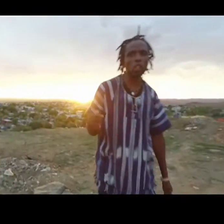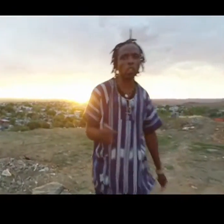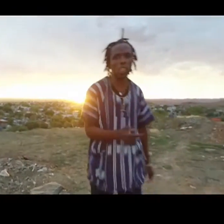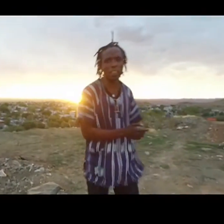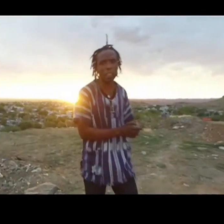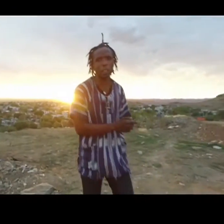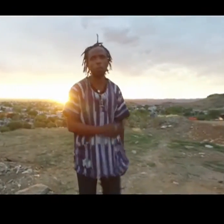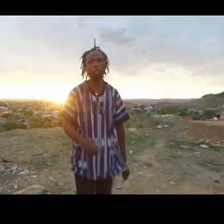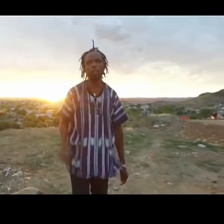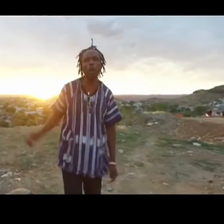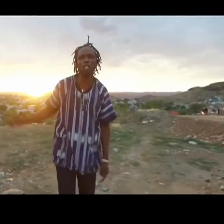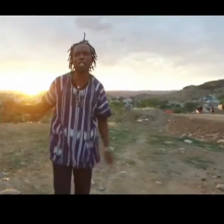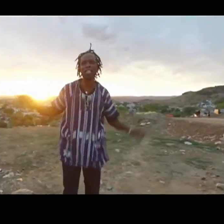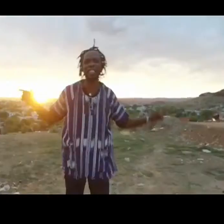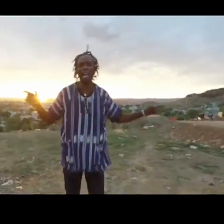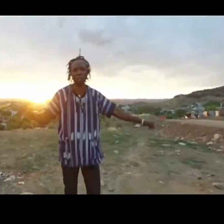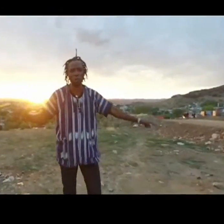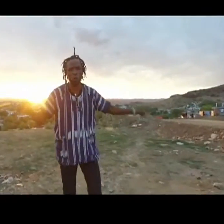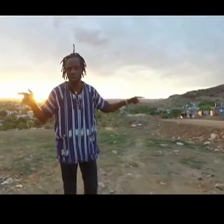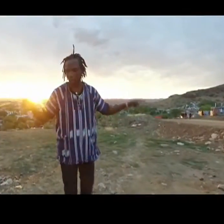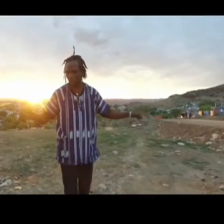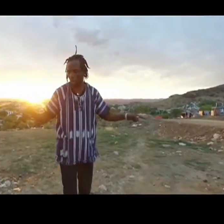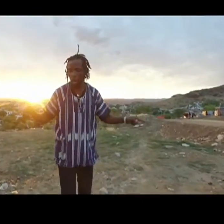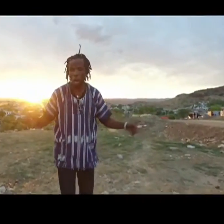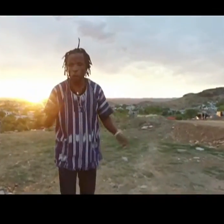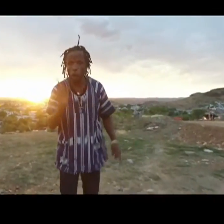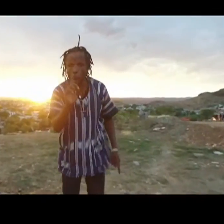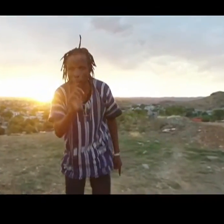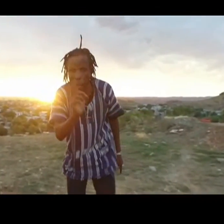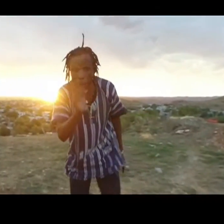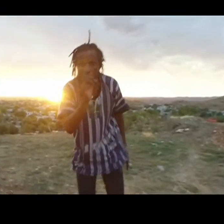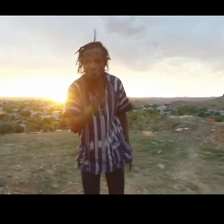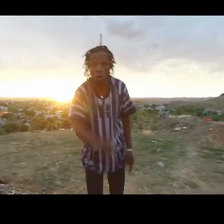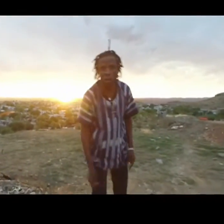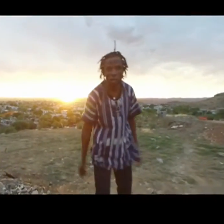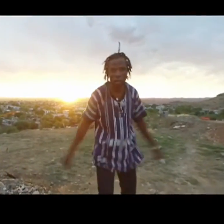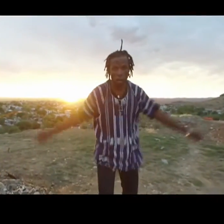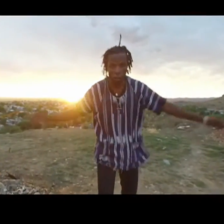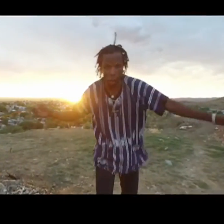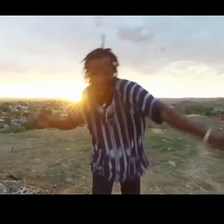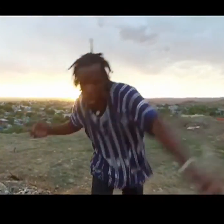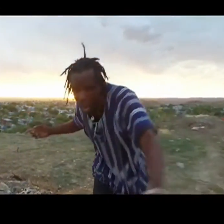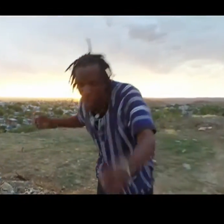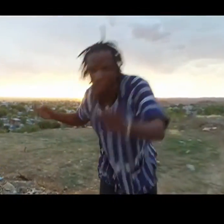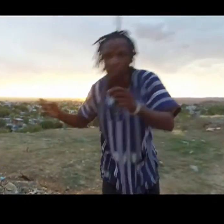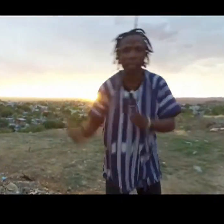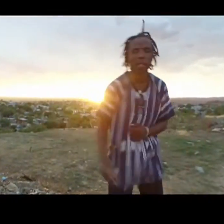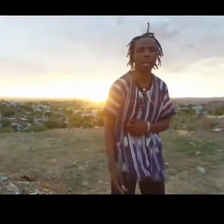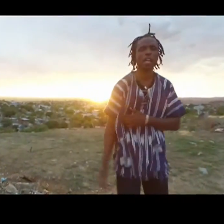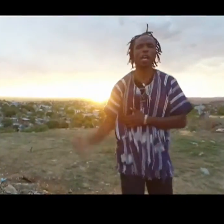me consciousness, me know say the rule. No bad bowl. Yeah.